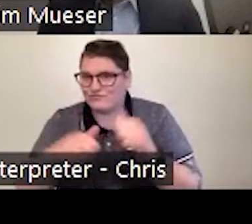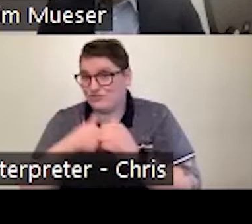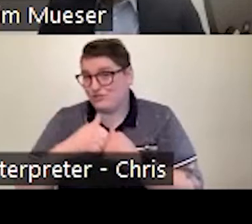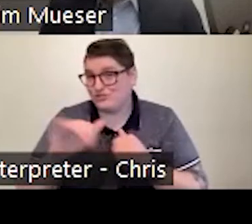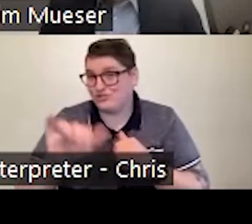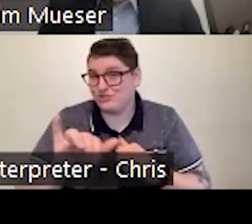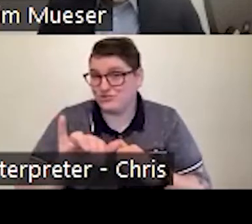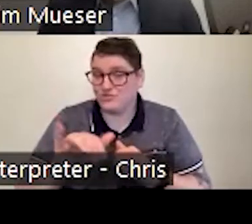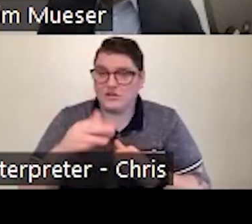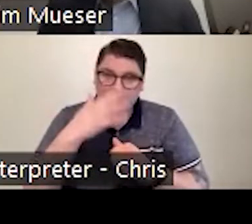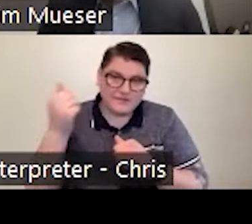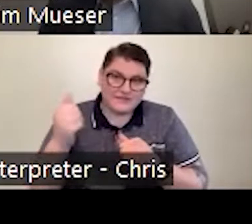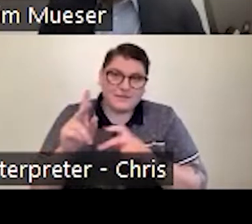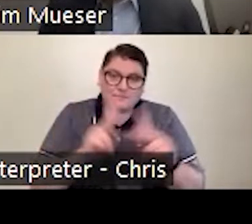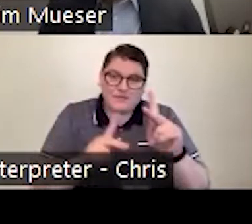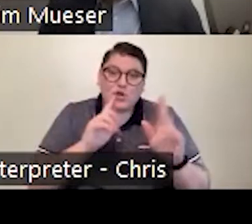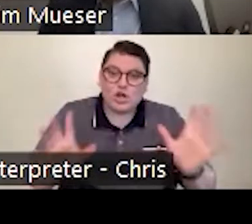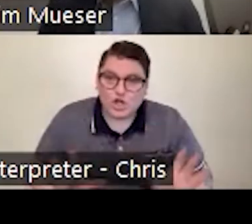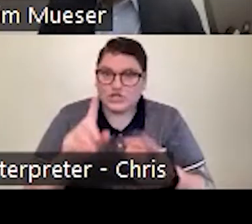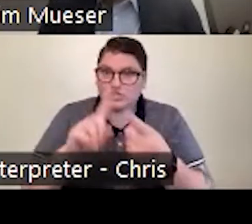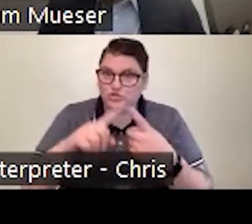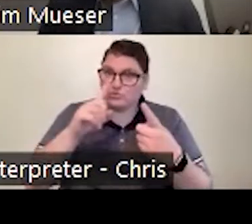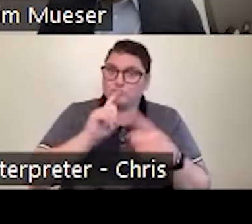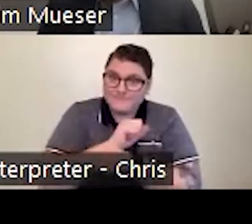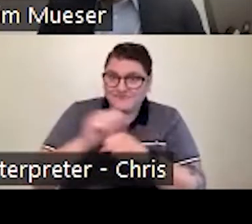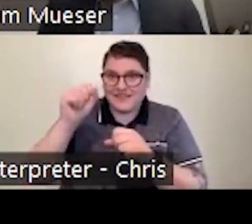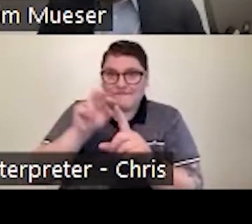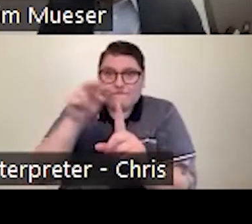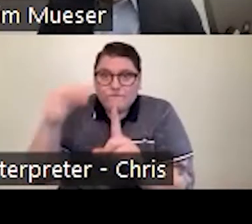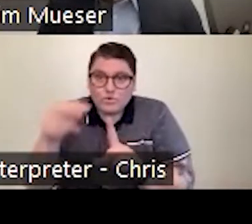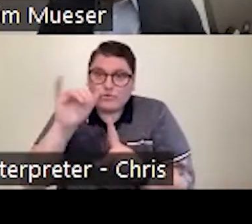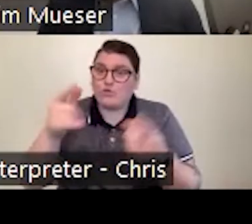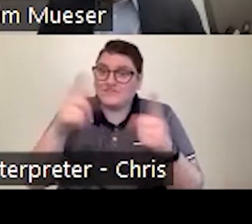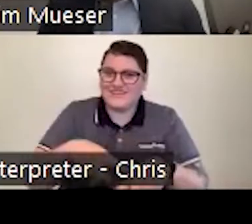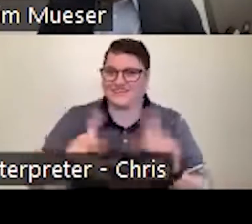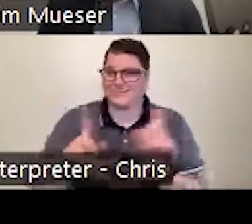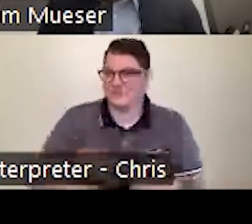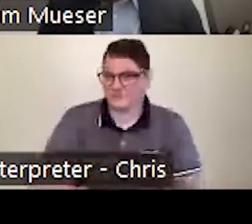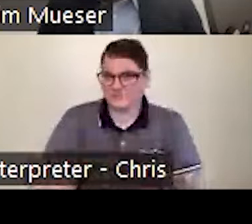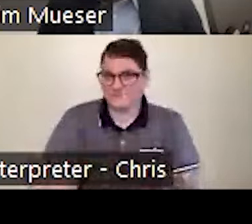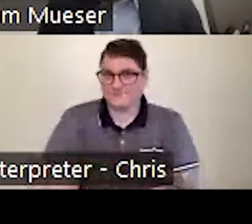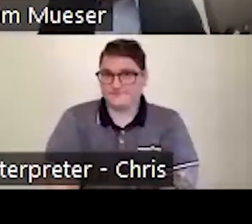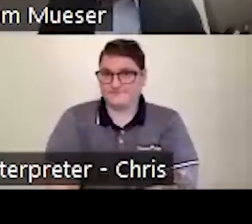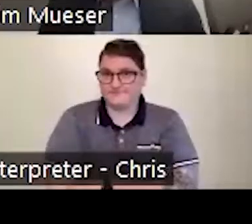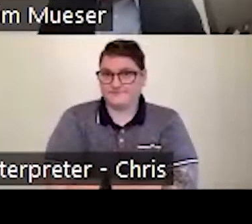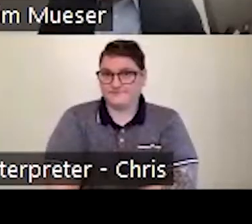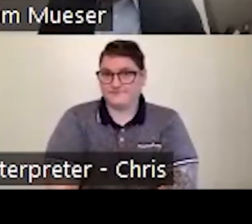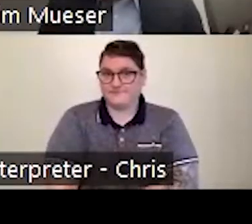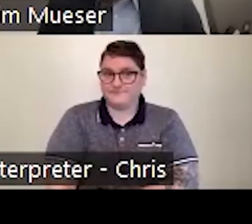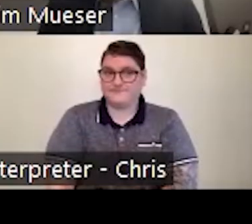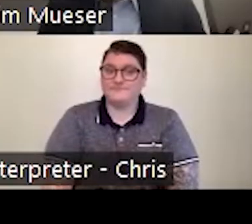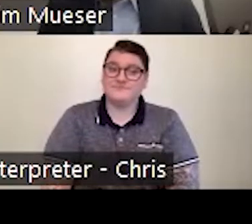are encouraged or helped to think about these events differently. So I don't look at EMDR as a fundamentally